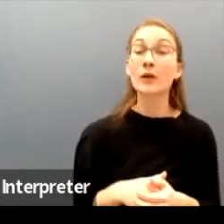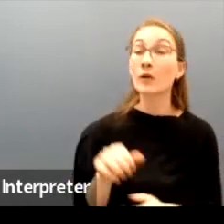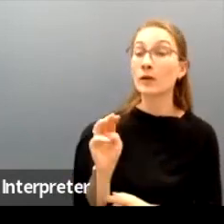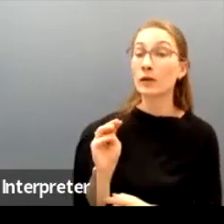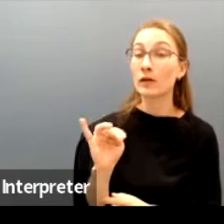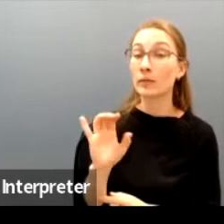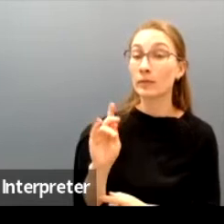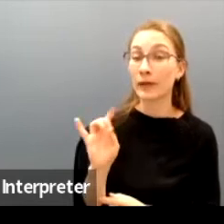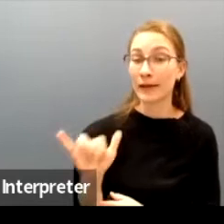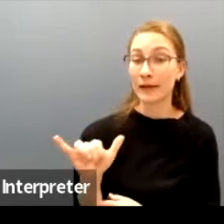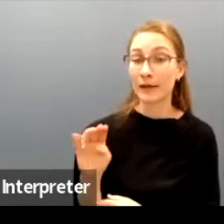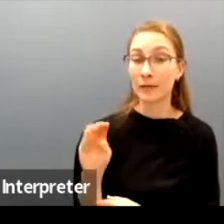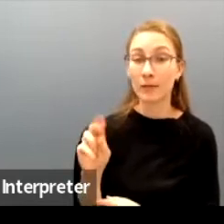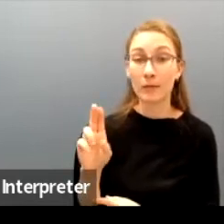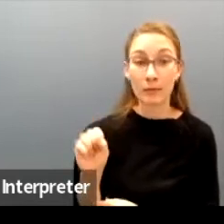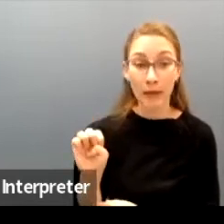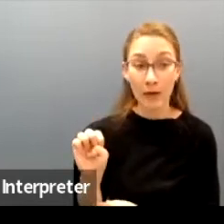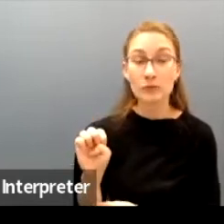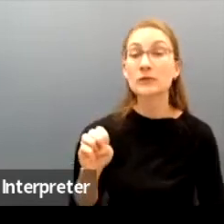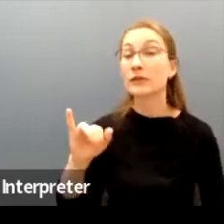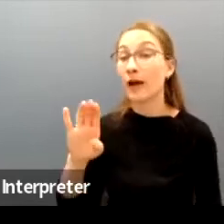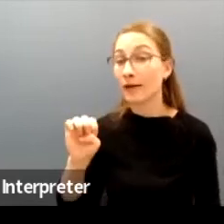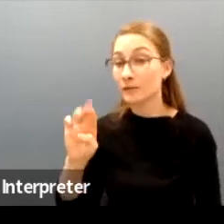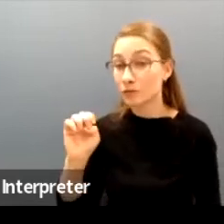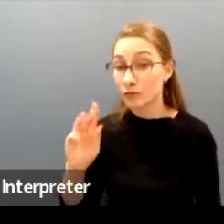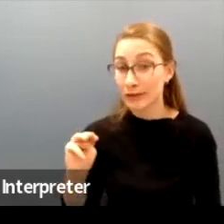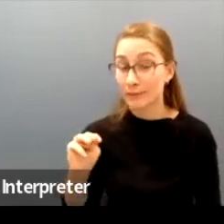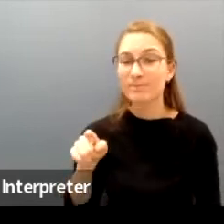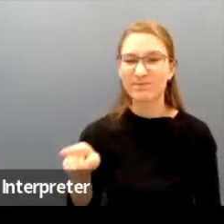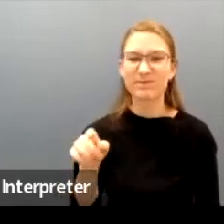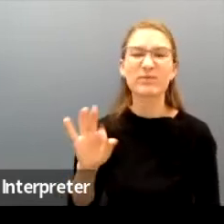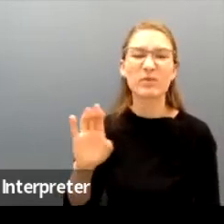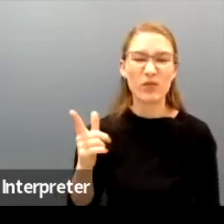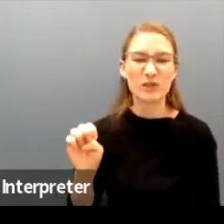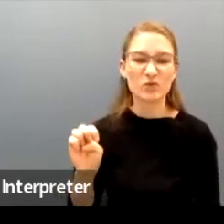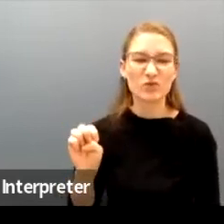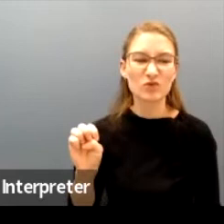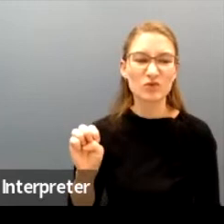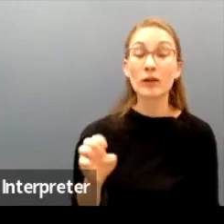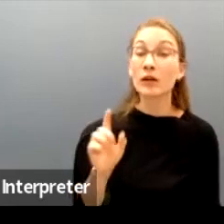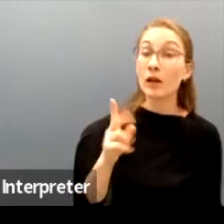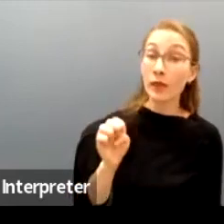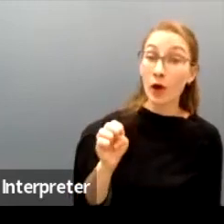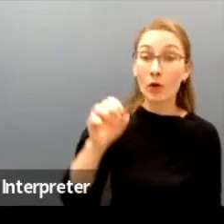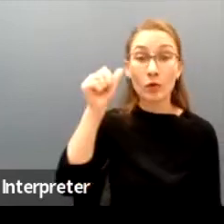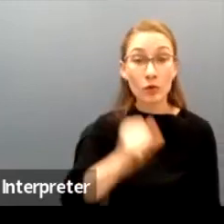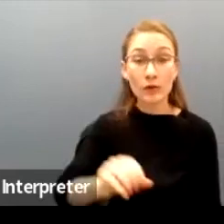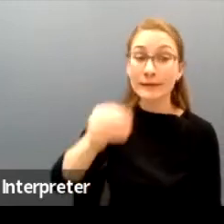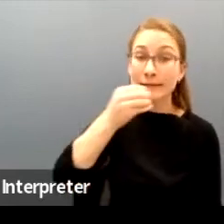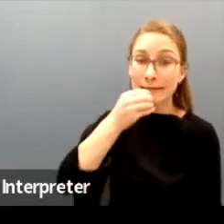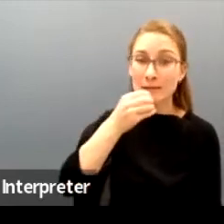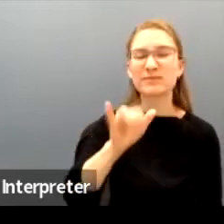be considered a core word. So they're just nice little sentences or additions to sentences that are added